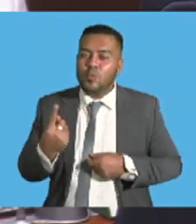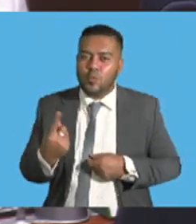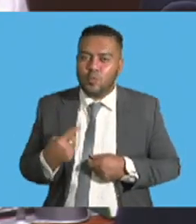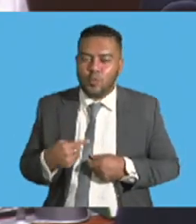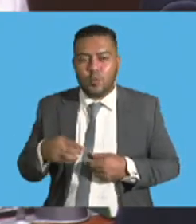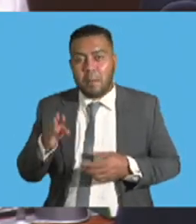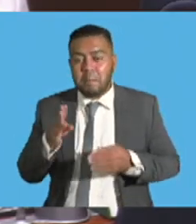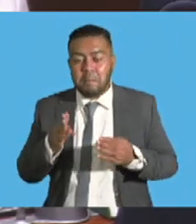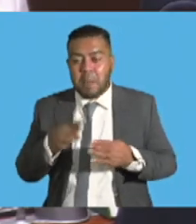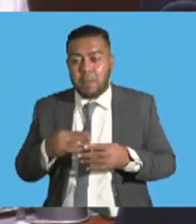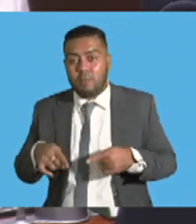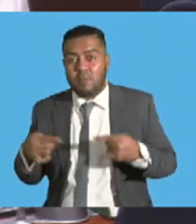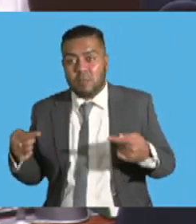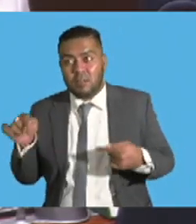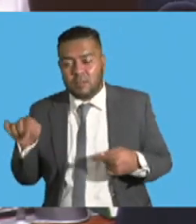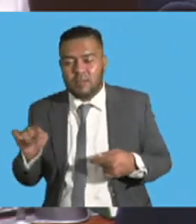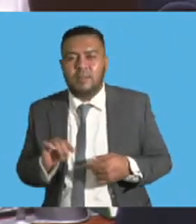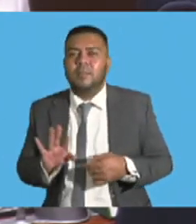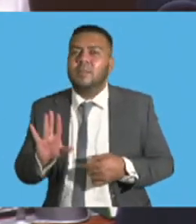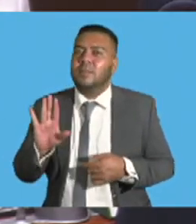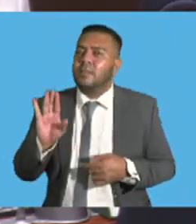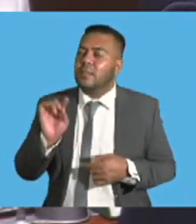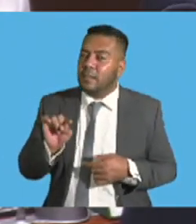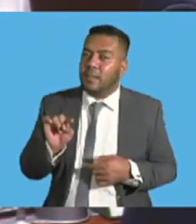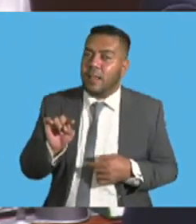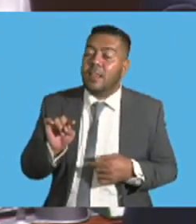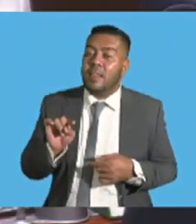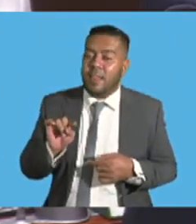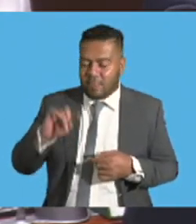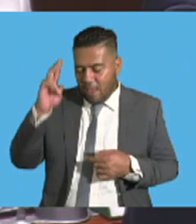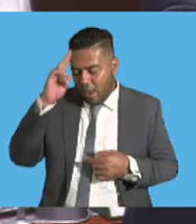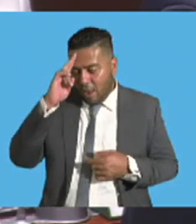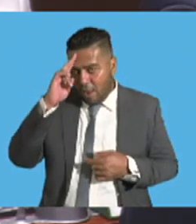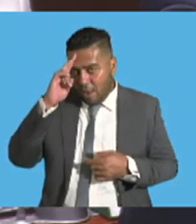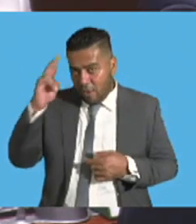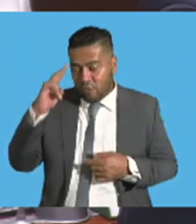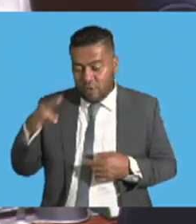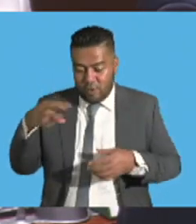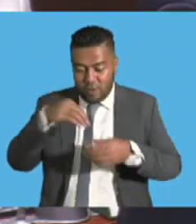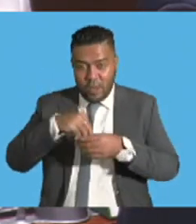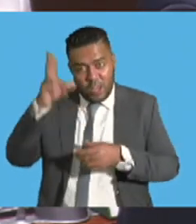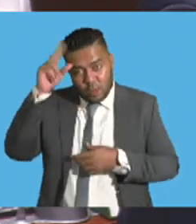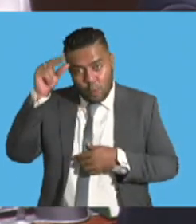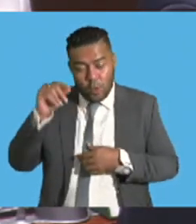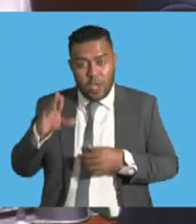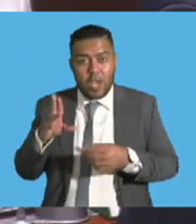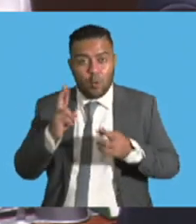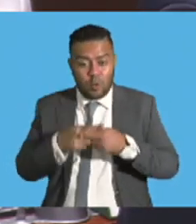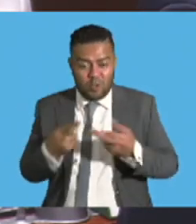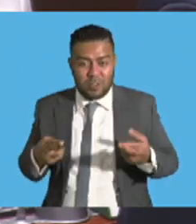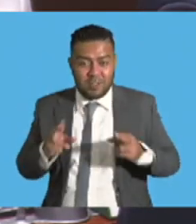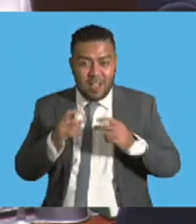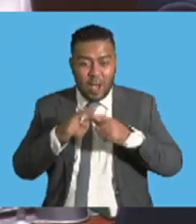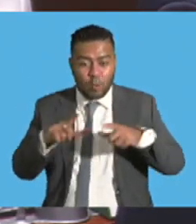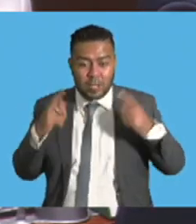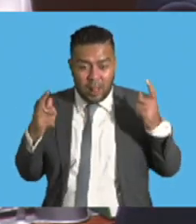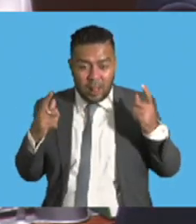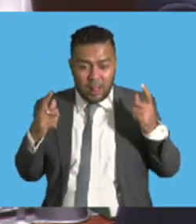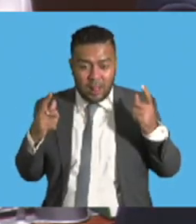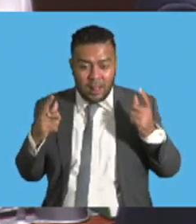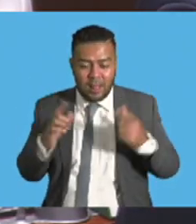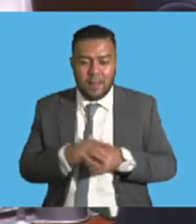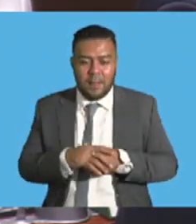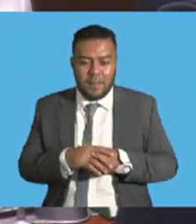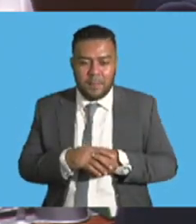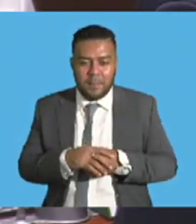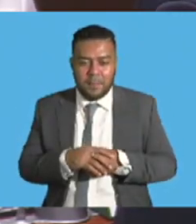iTaukei Affairs in seeing the potential that the National iTaukei Resource Management Council has for the iTaukei communities has